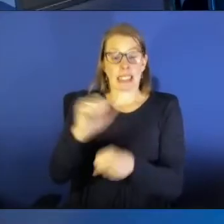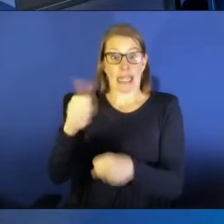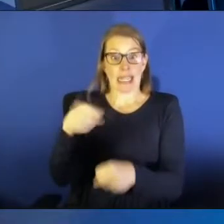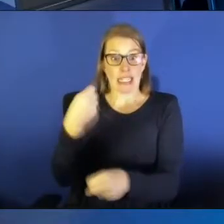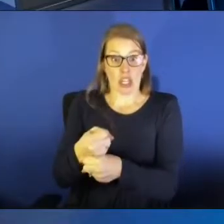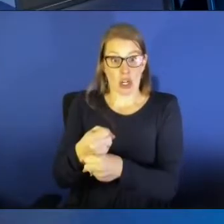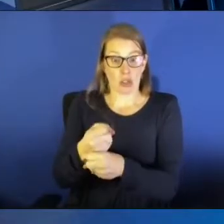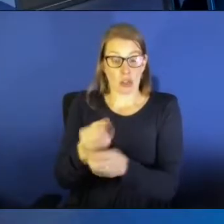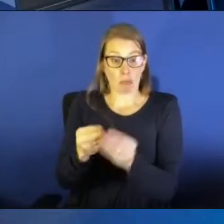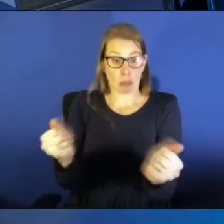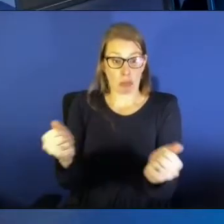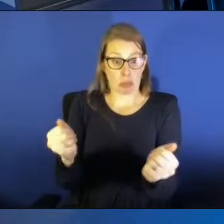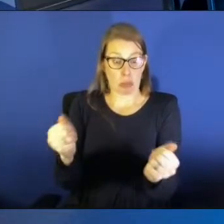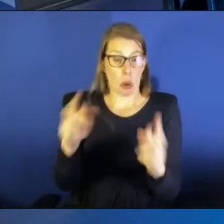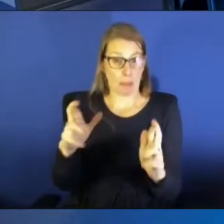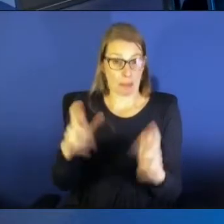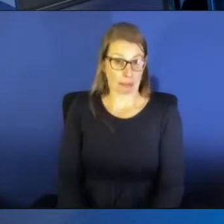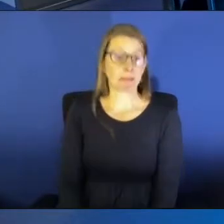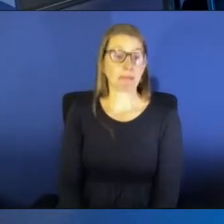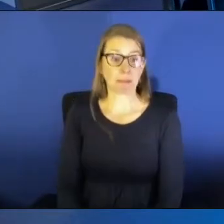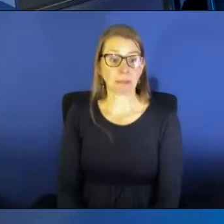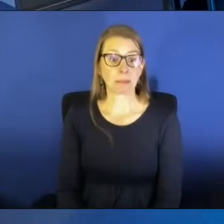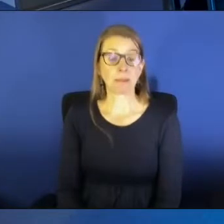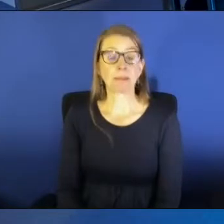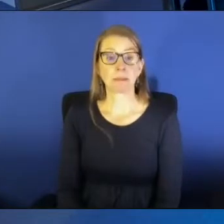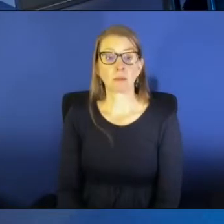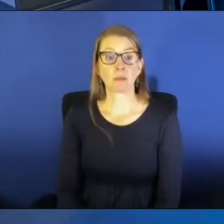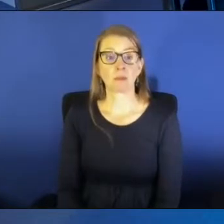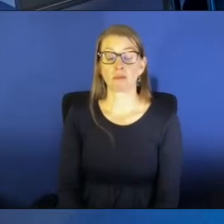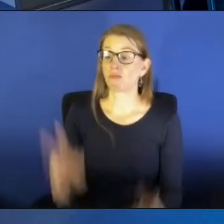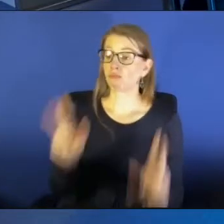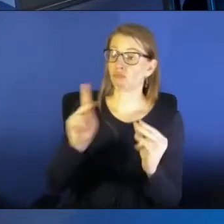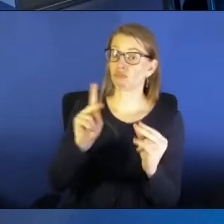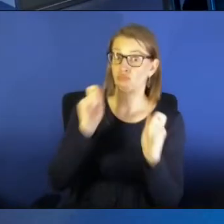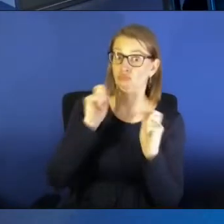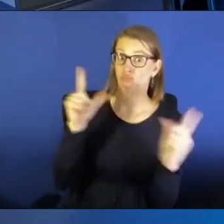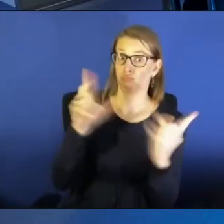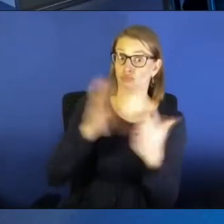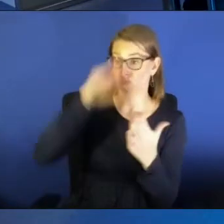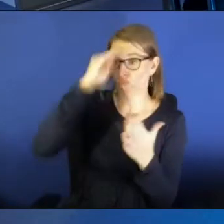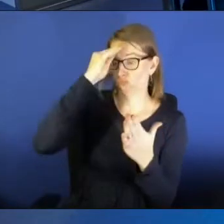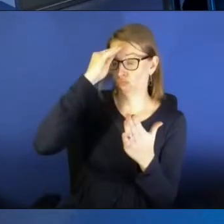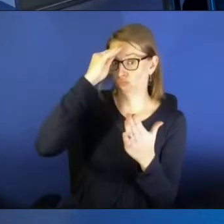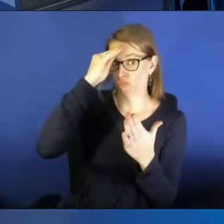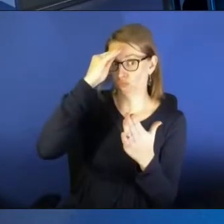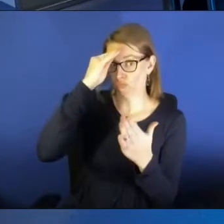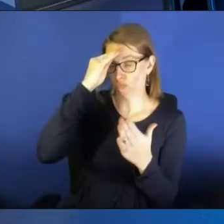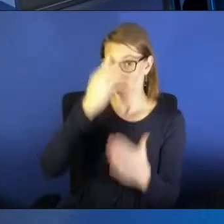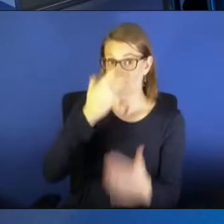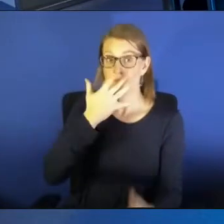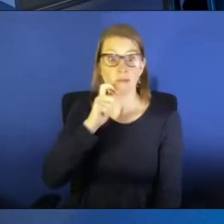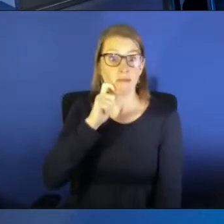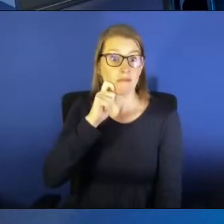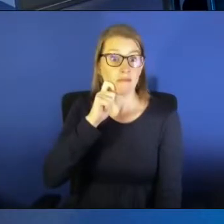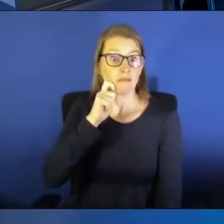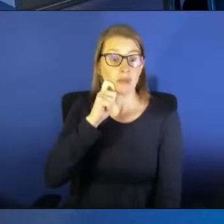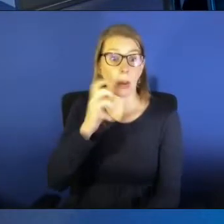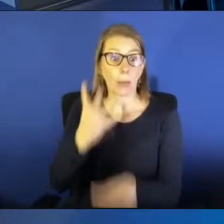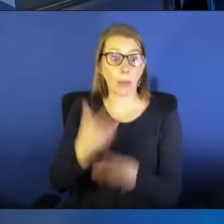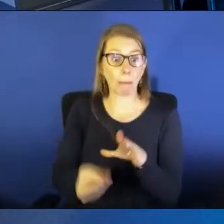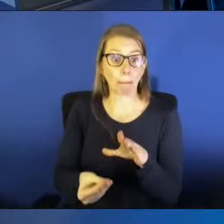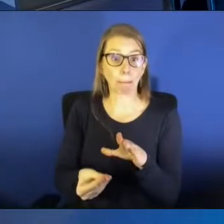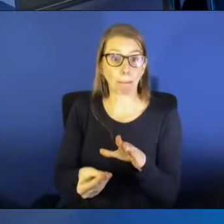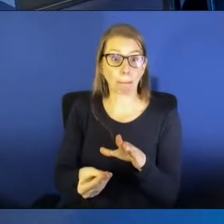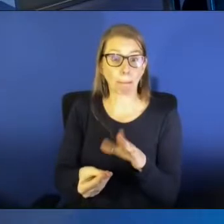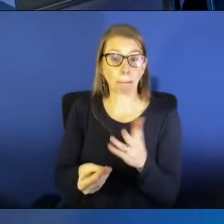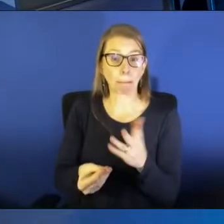people might be surprised to learn that losing the pigment in their skin may be a side